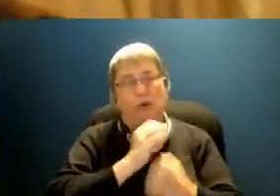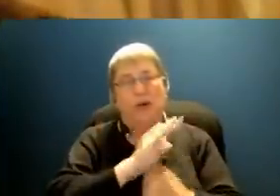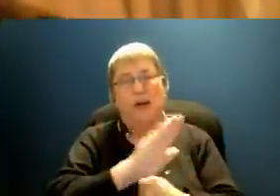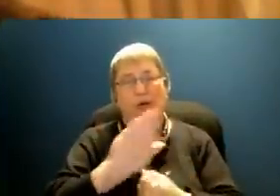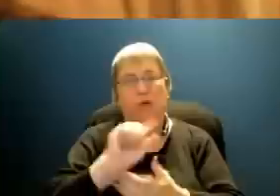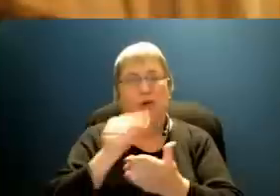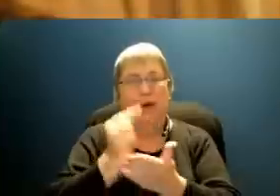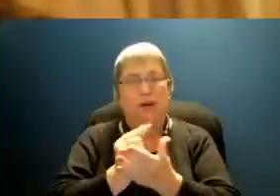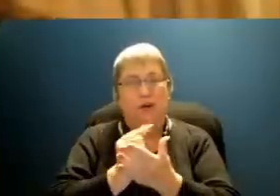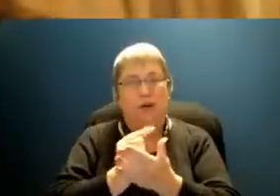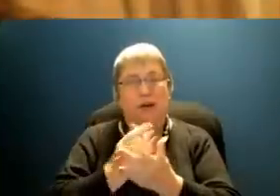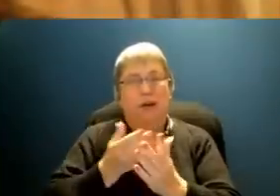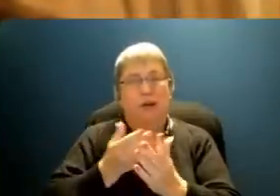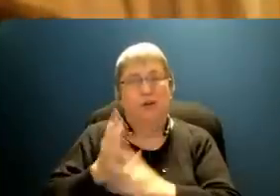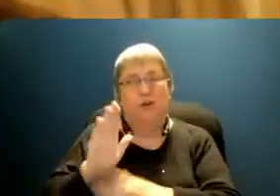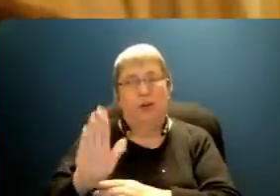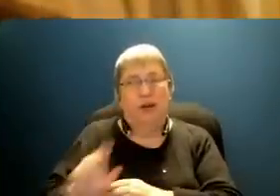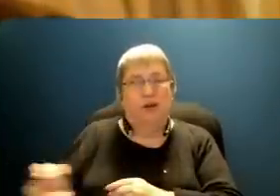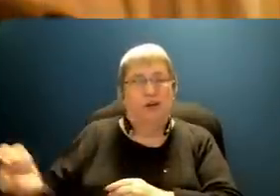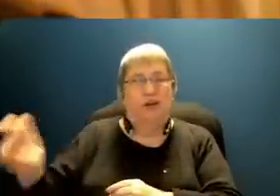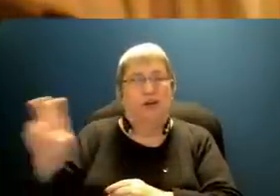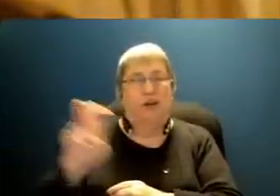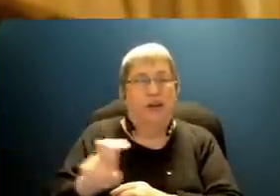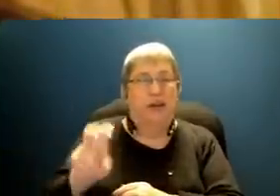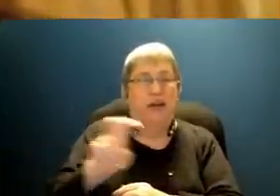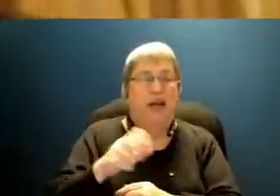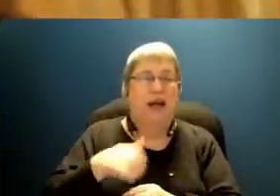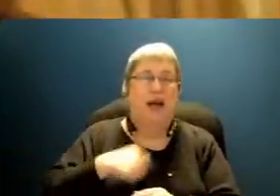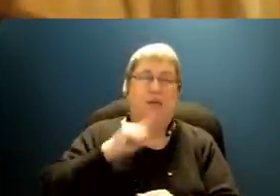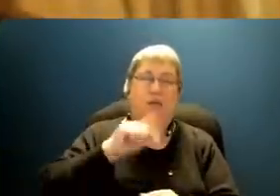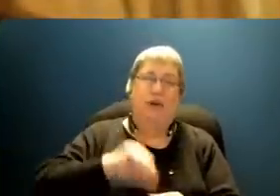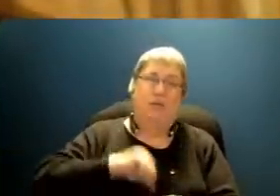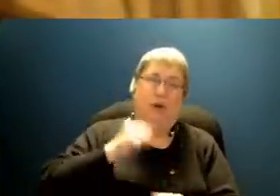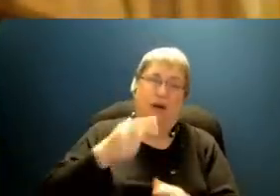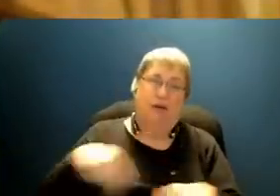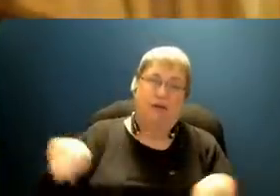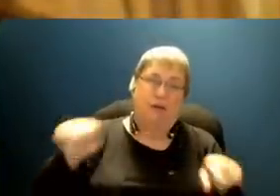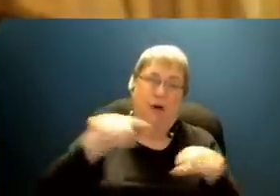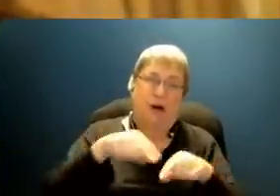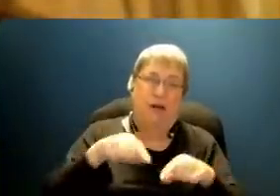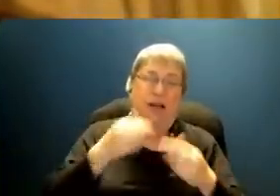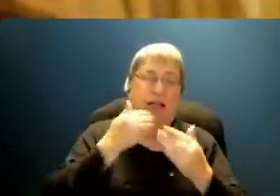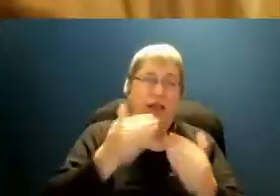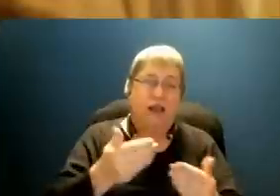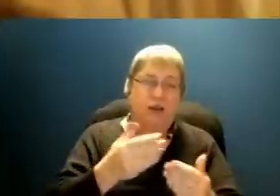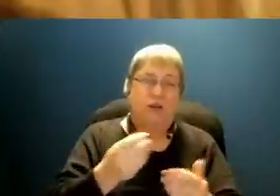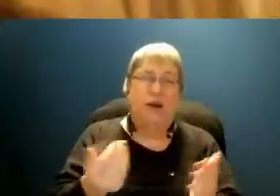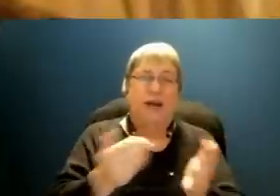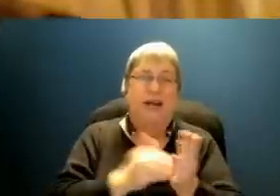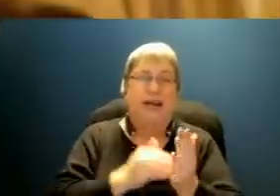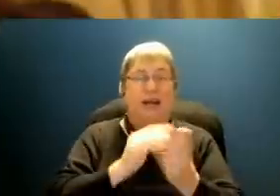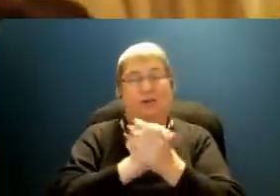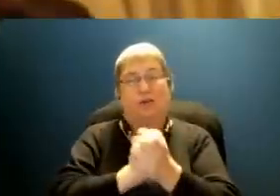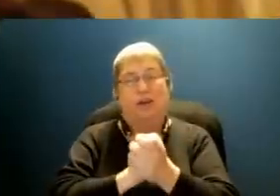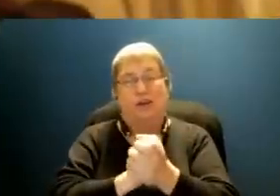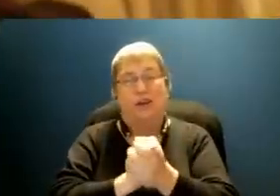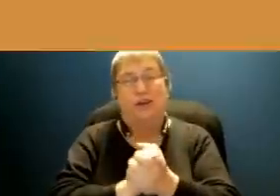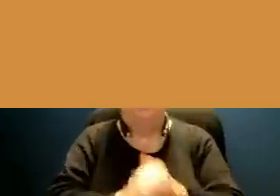graduate through their journey. I am so proud of you all. Thank you, and again, congratulations.